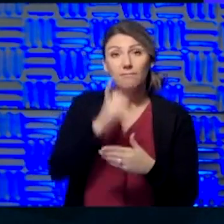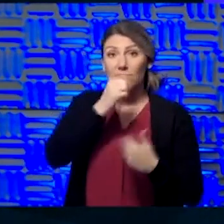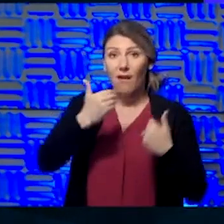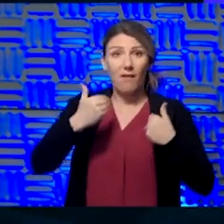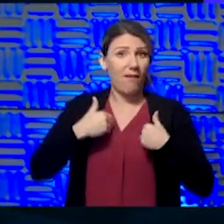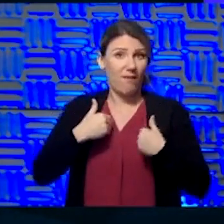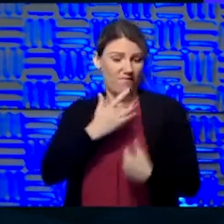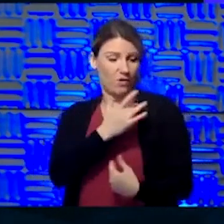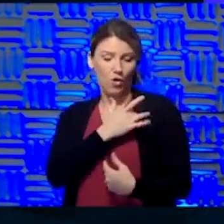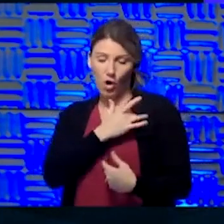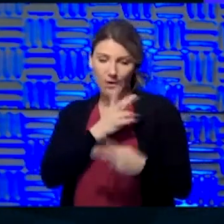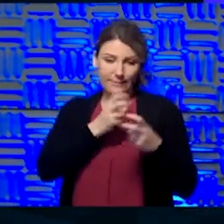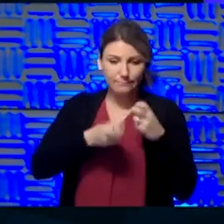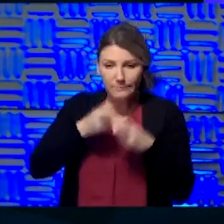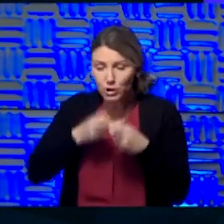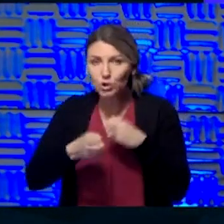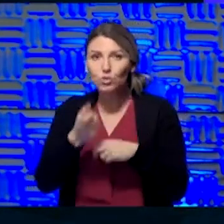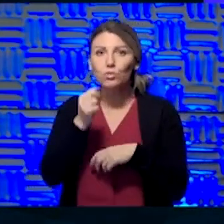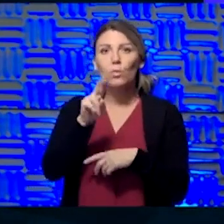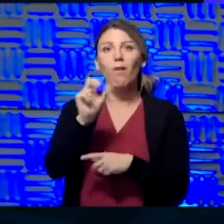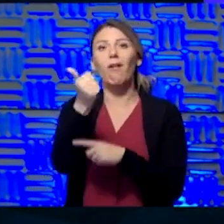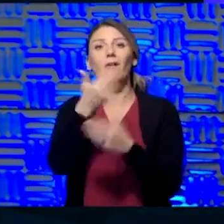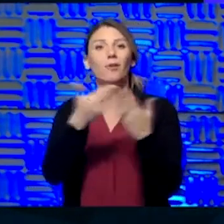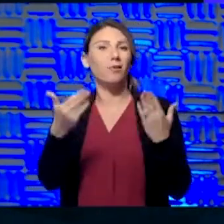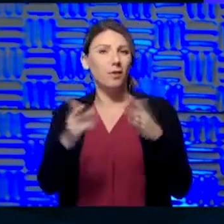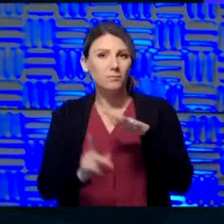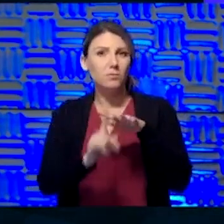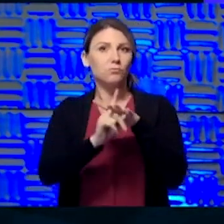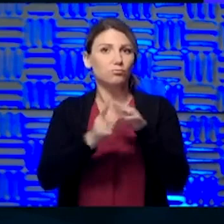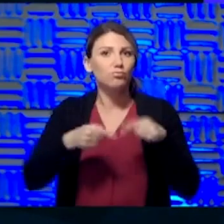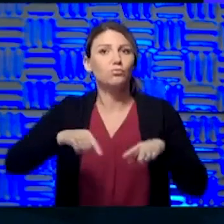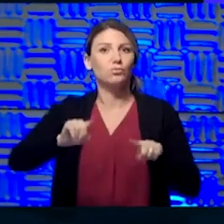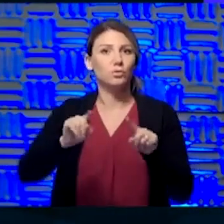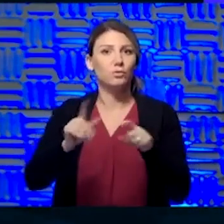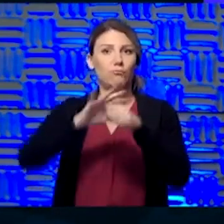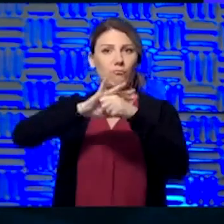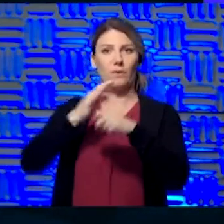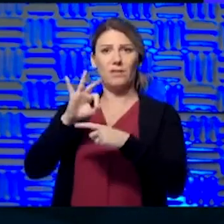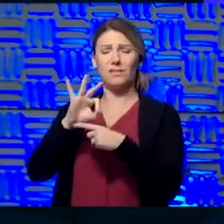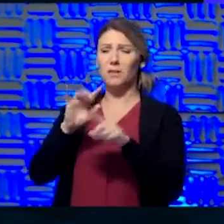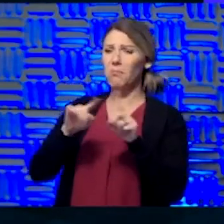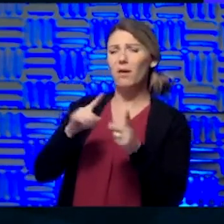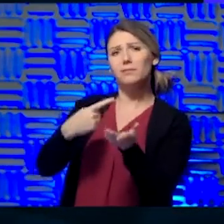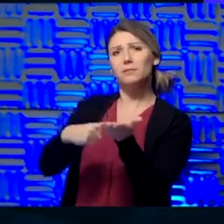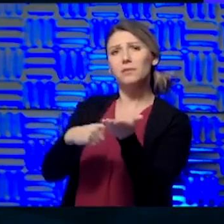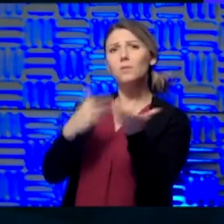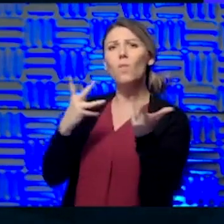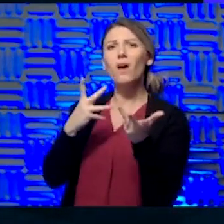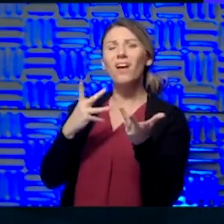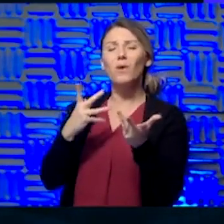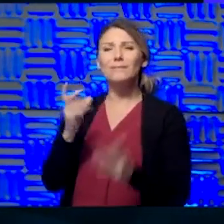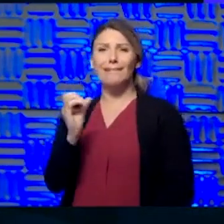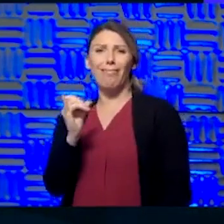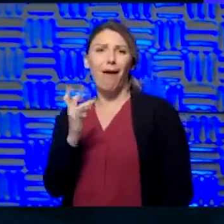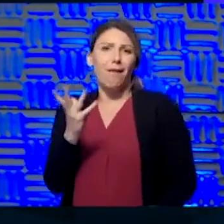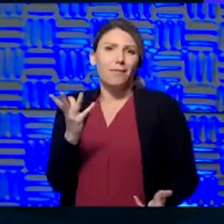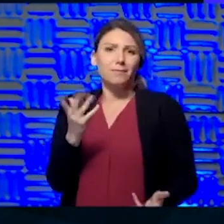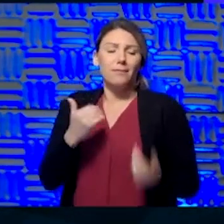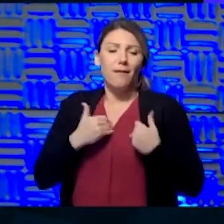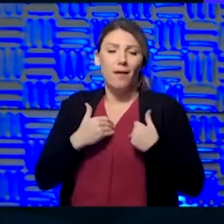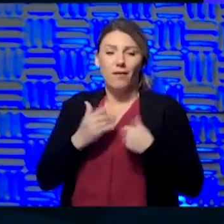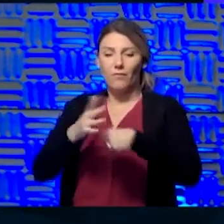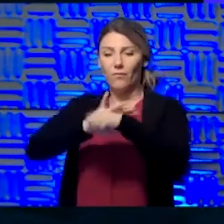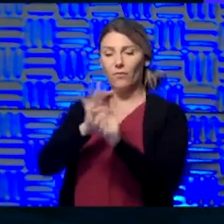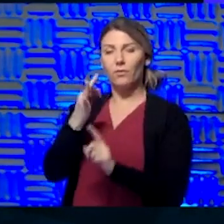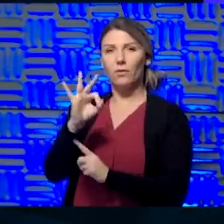the cardiac problems and other things, but talk to us a little bit about what it was like to have COVID-19 and how it's affected you and